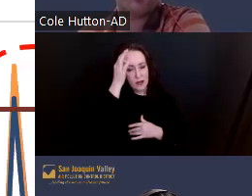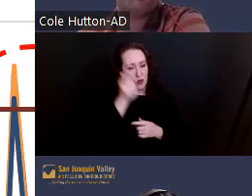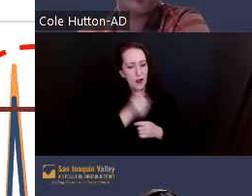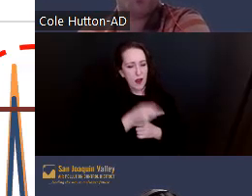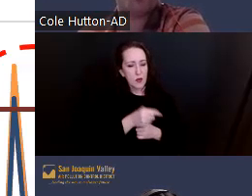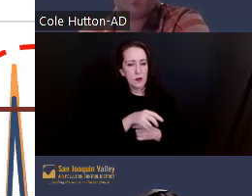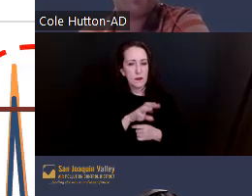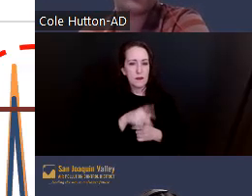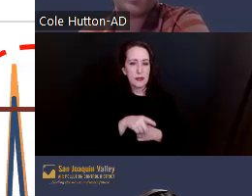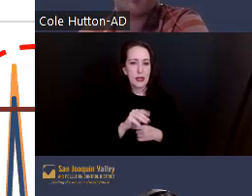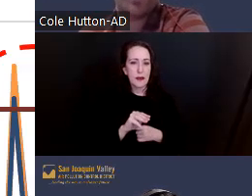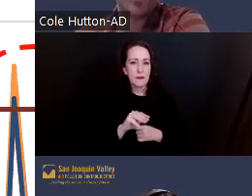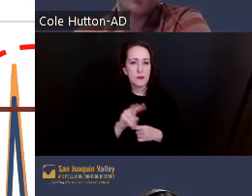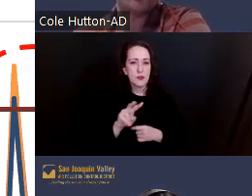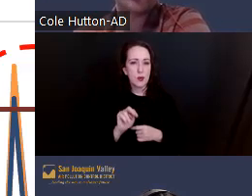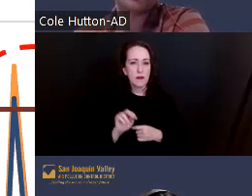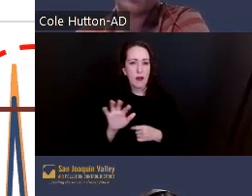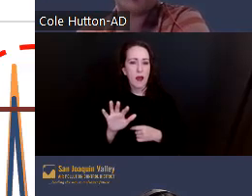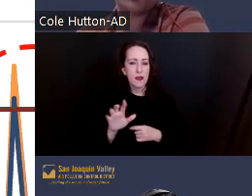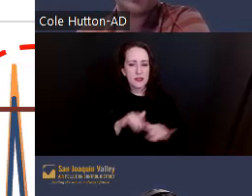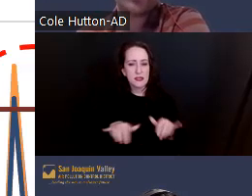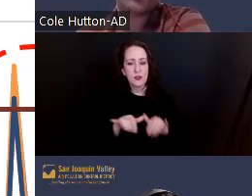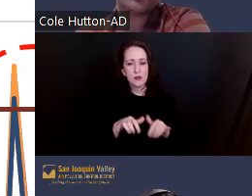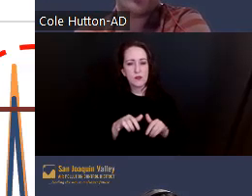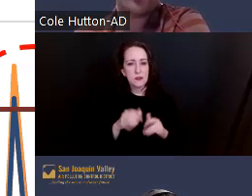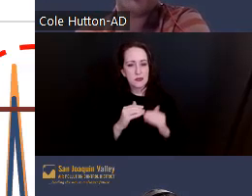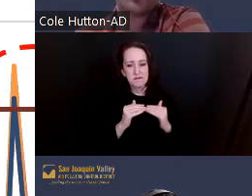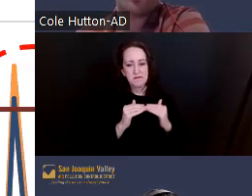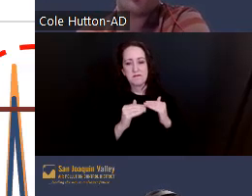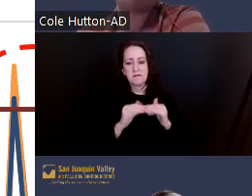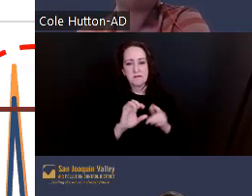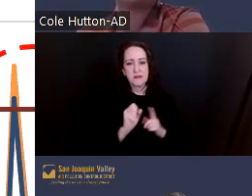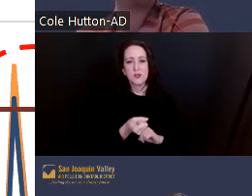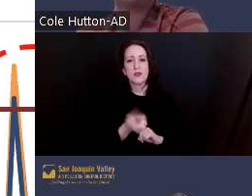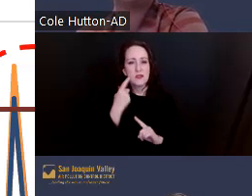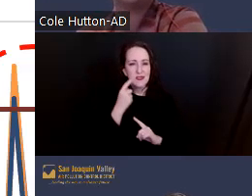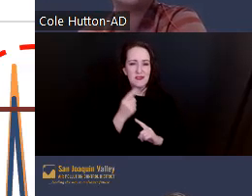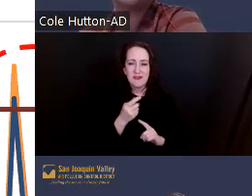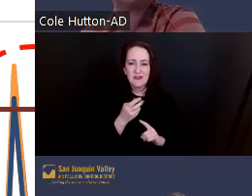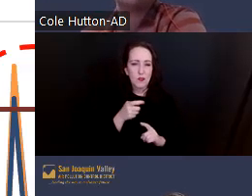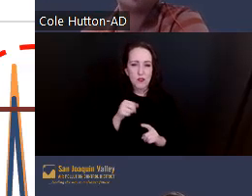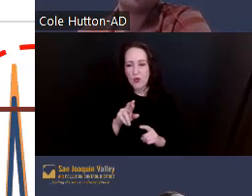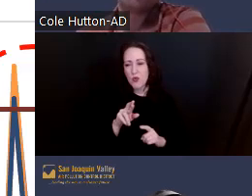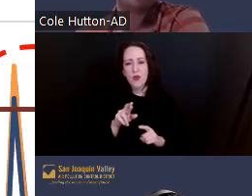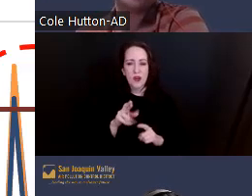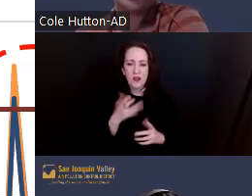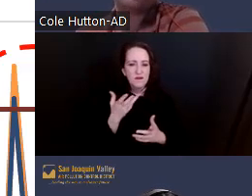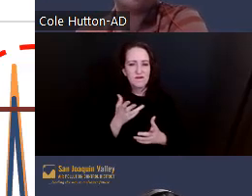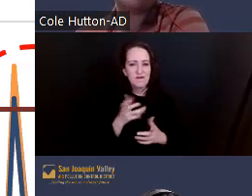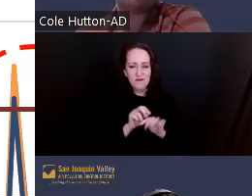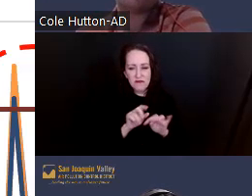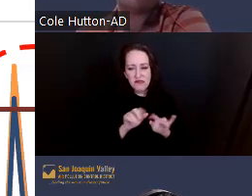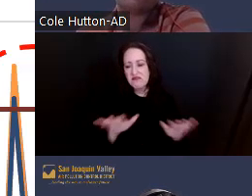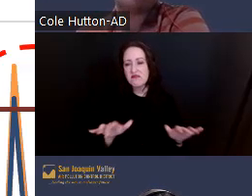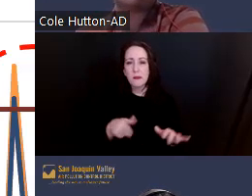PM 2.5 standard due to some stable conditions, which caused poor dispersion conditions and really kept